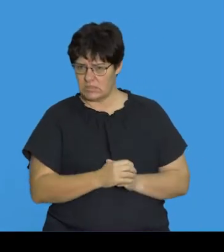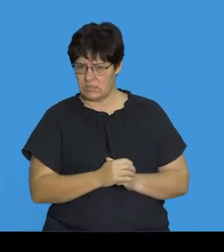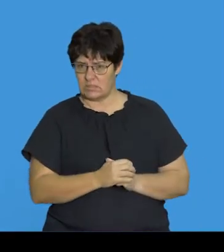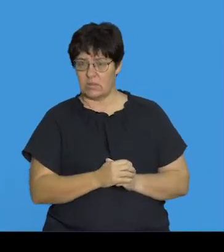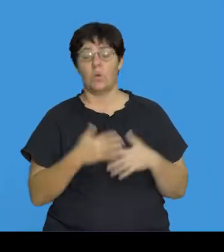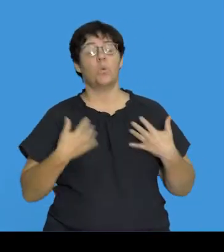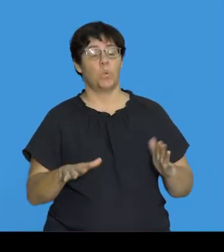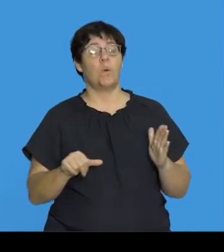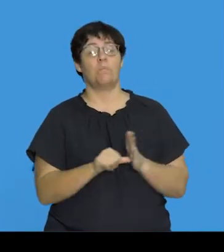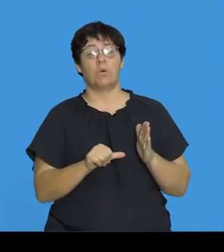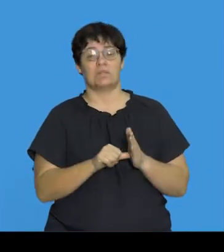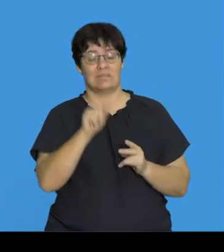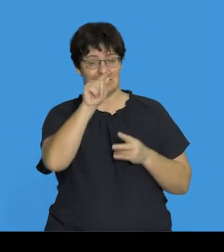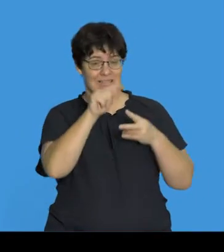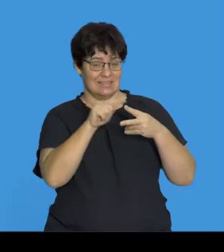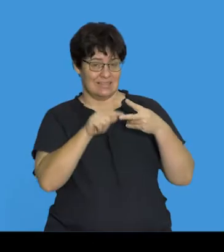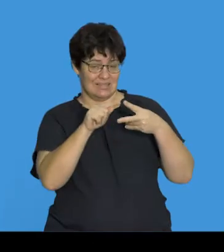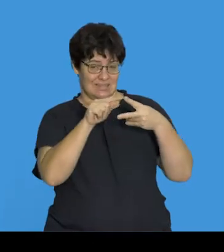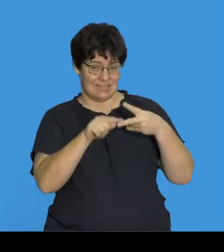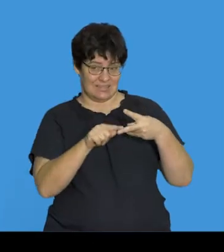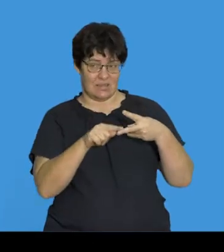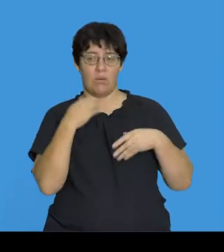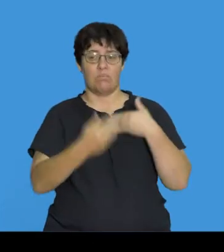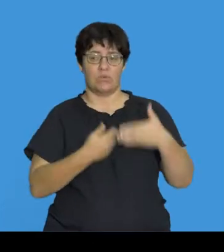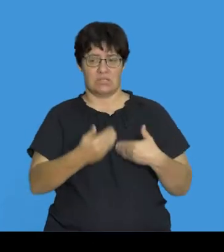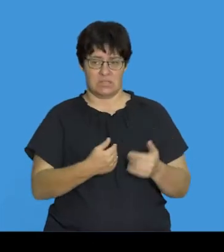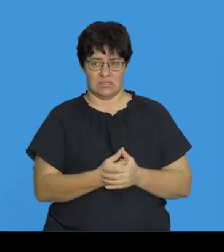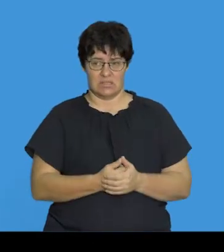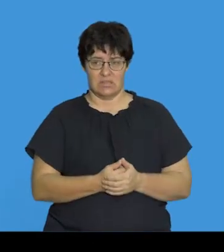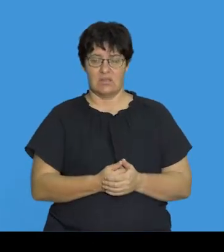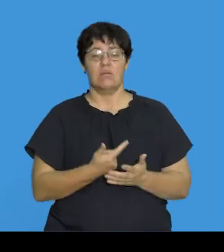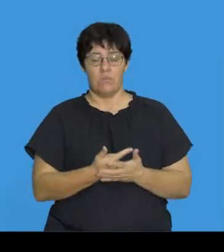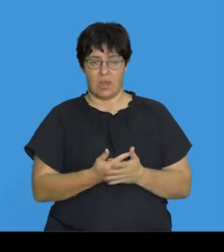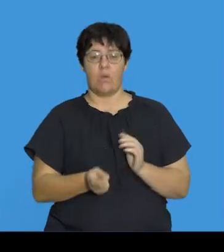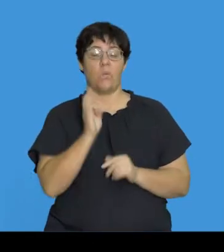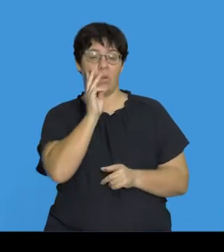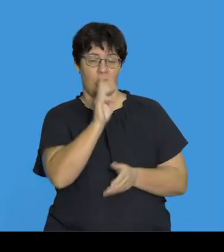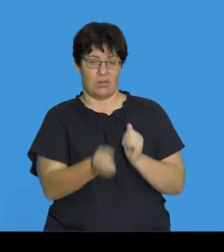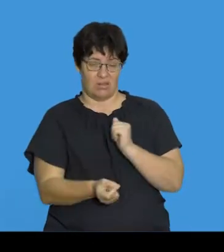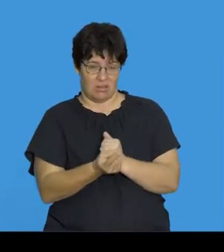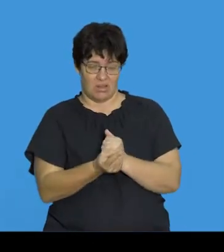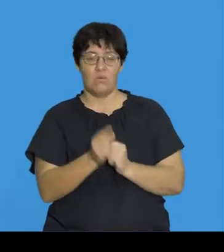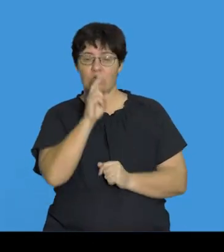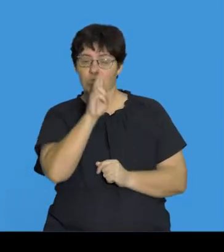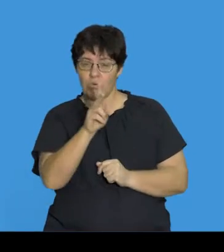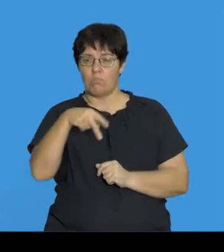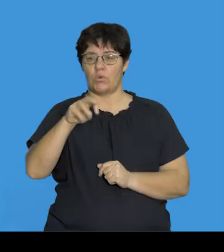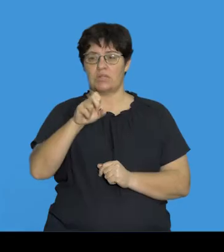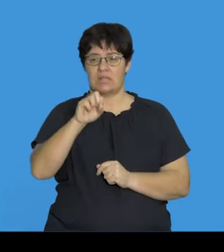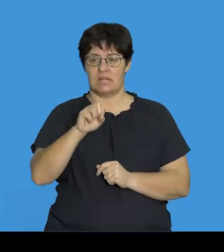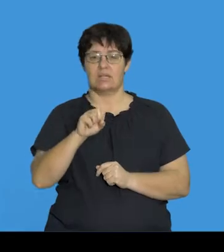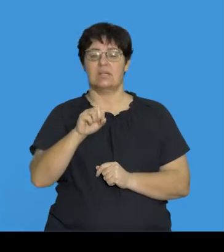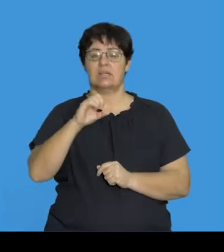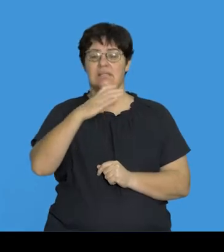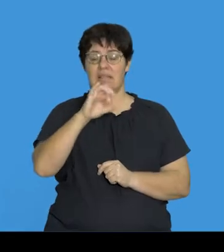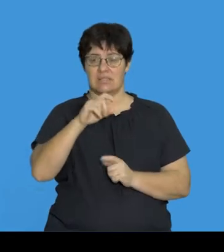Very important today are these two important processes, which I will draw attention to when we look at protein synthesis, and